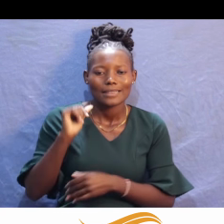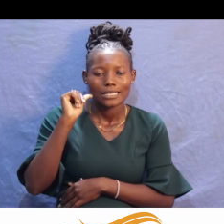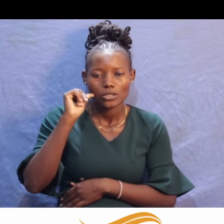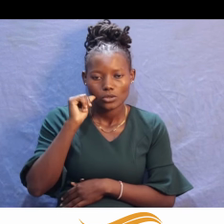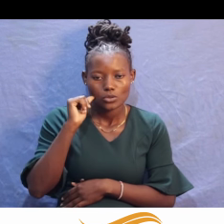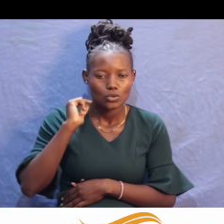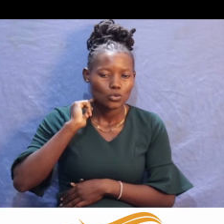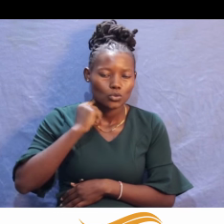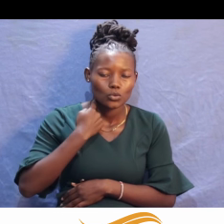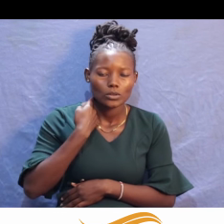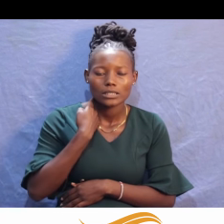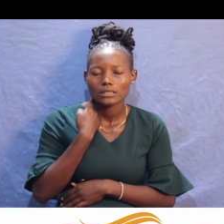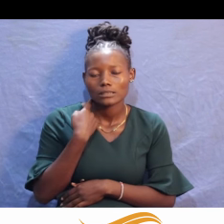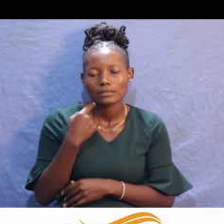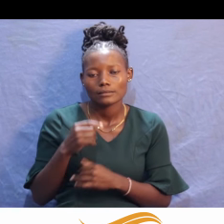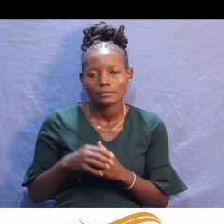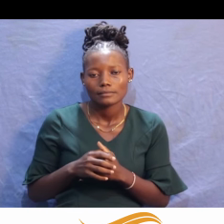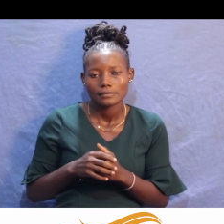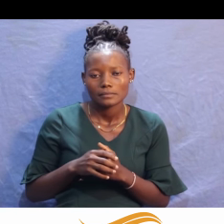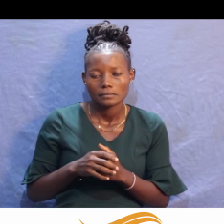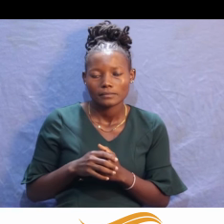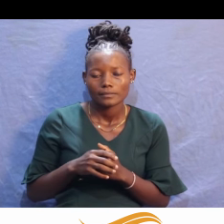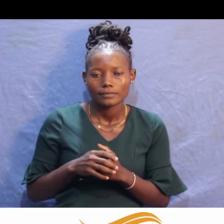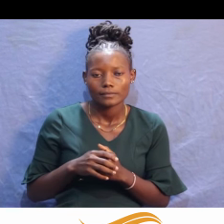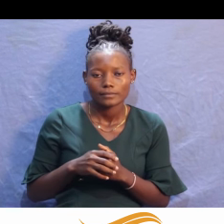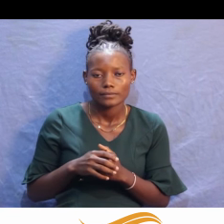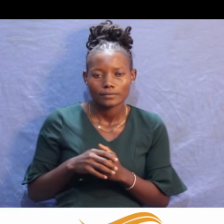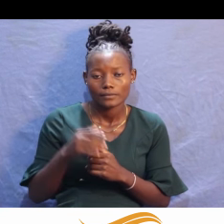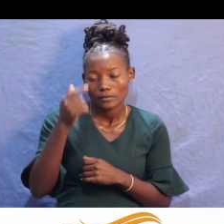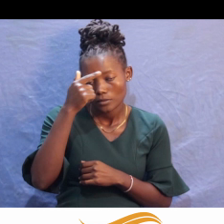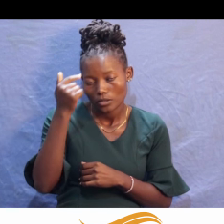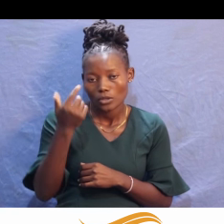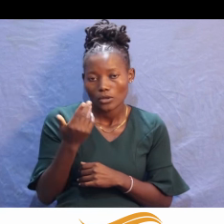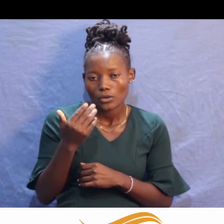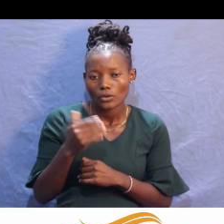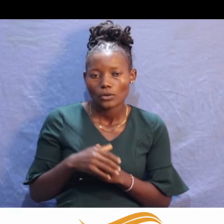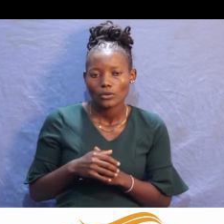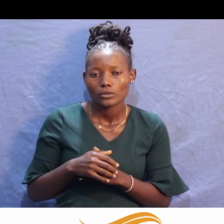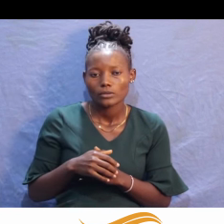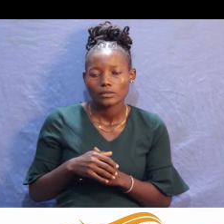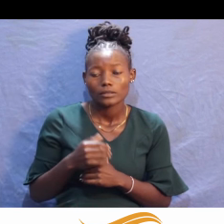that's concentrated with glucose. So, because that's your main source of energy.